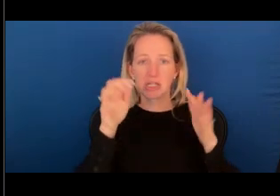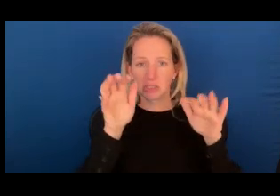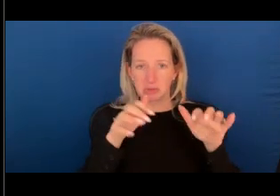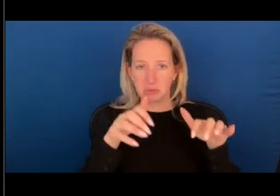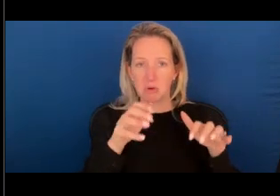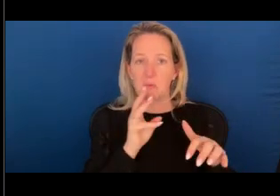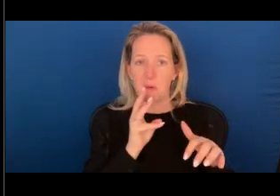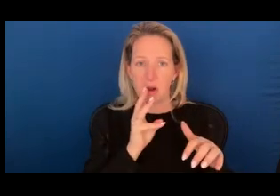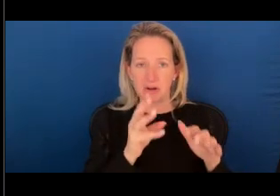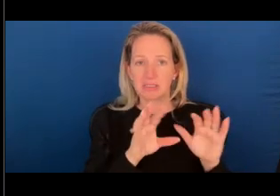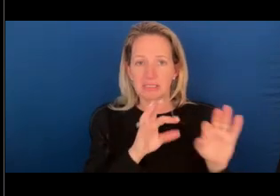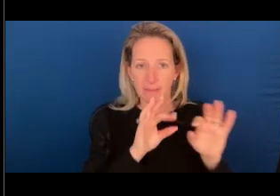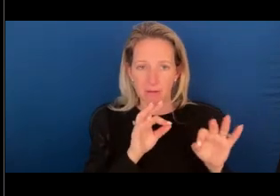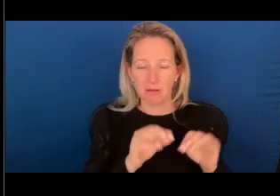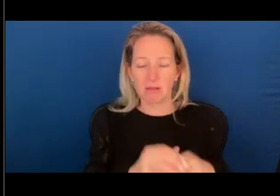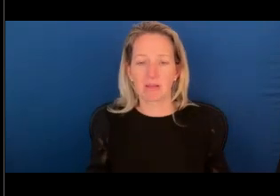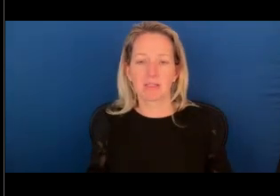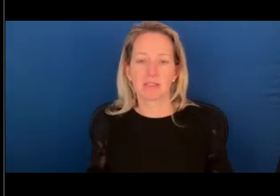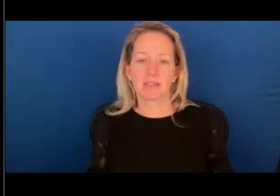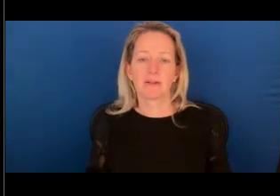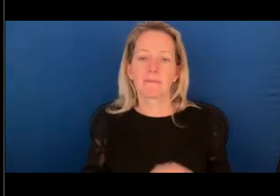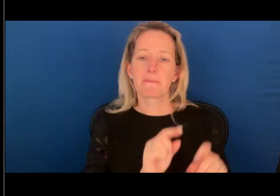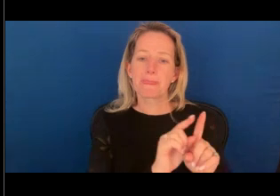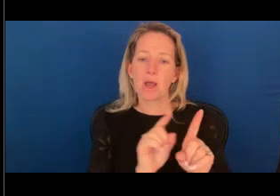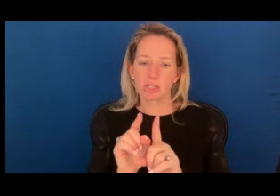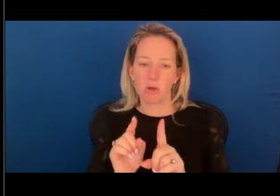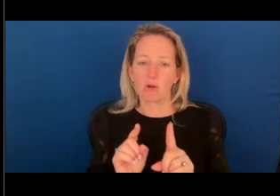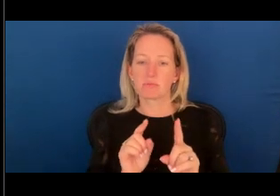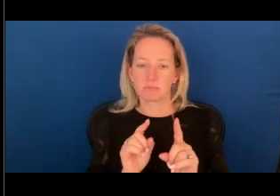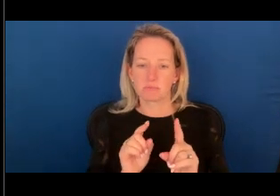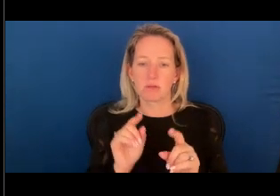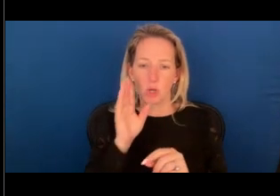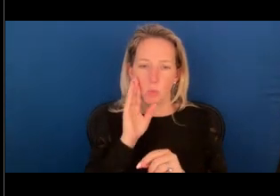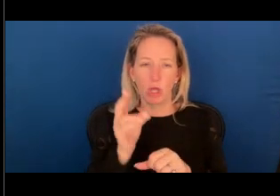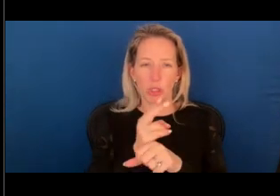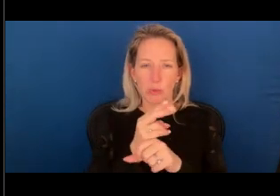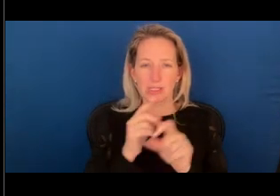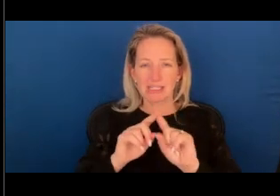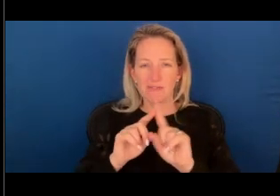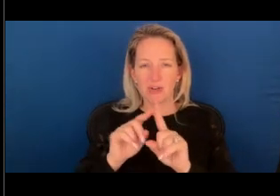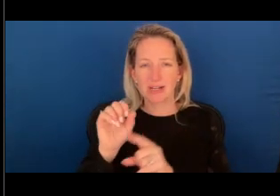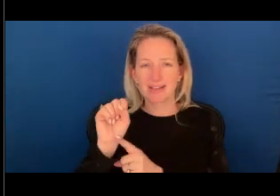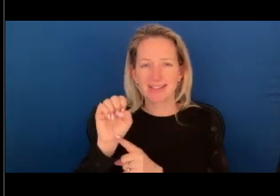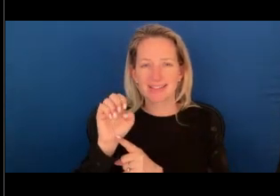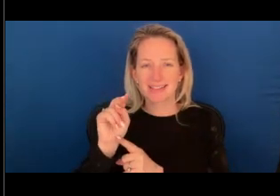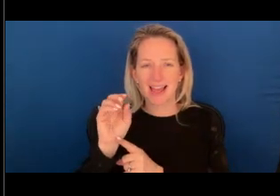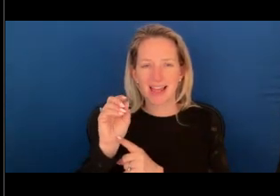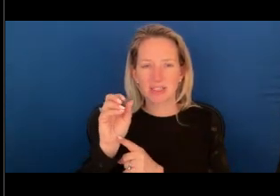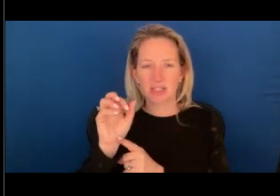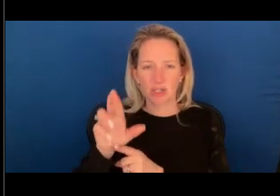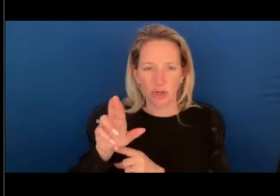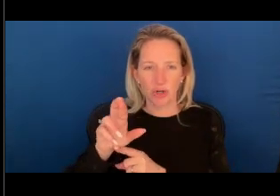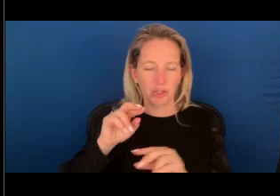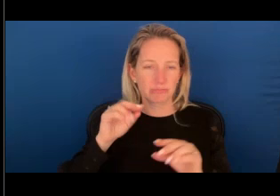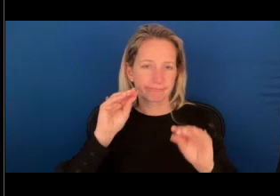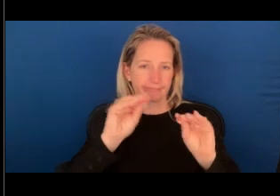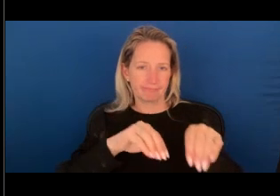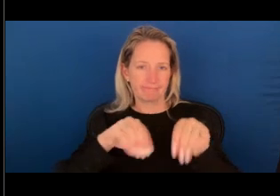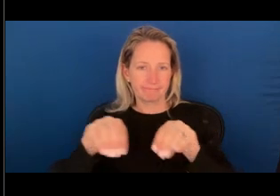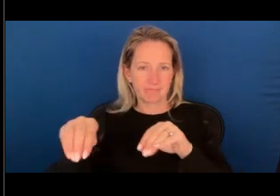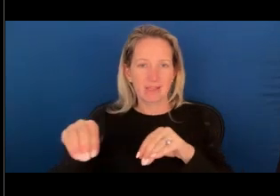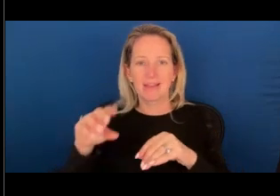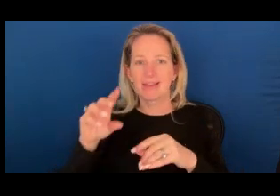also heavily instrumenting these sites with different sensors to look at the performance of these systems. We are creating